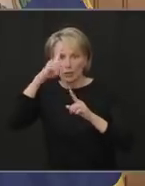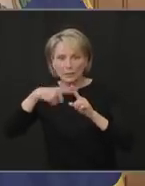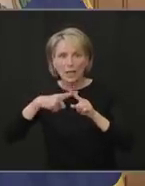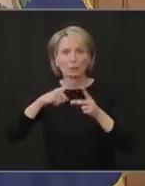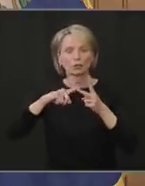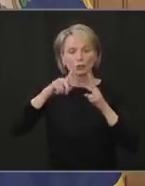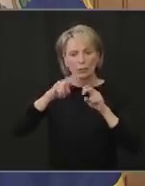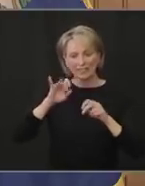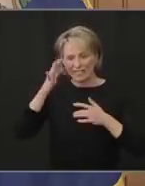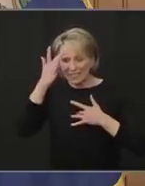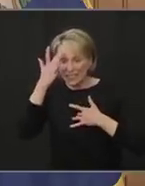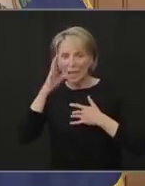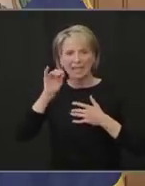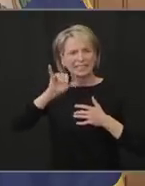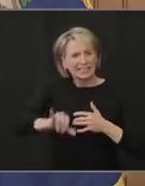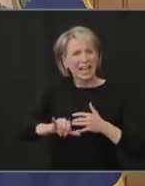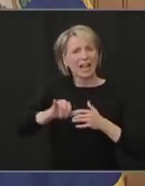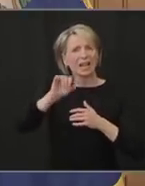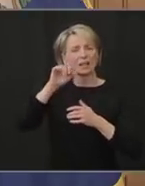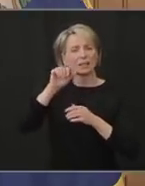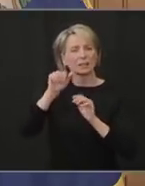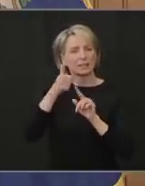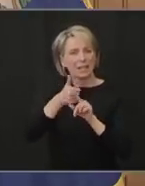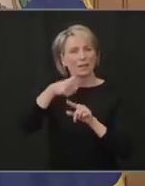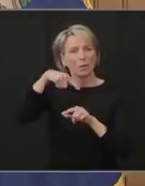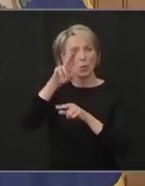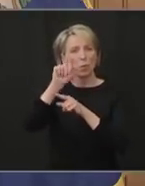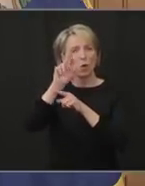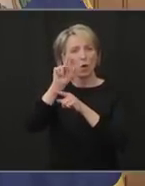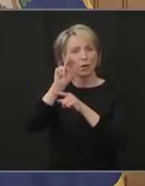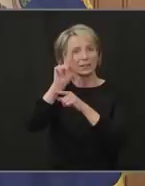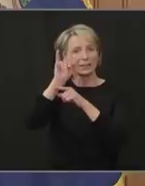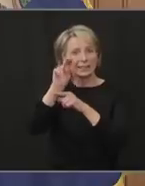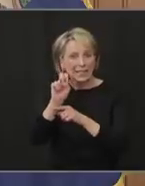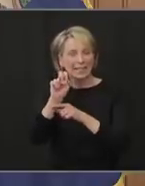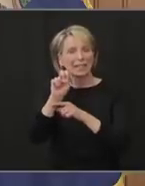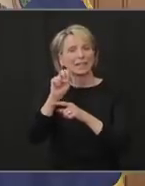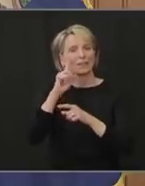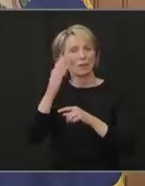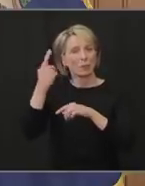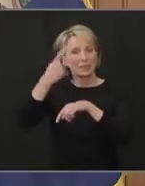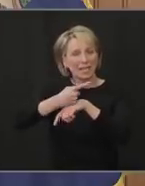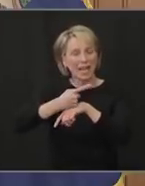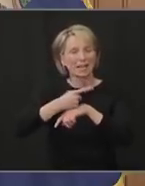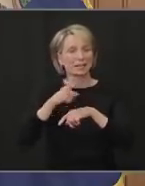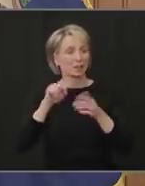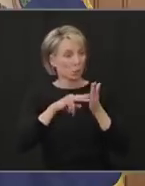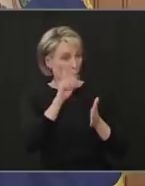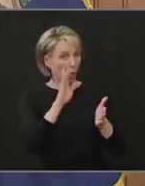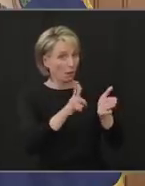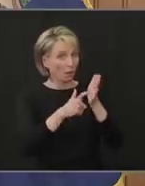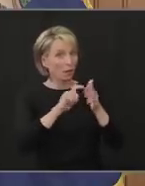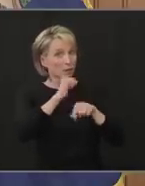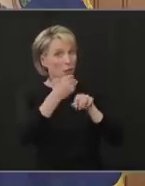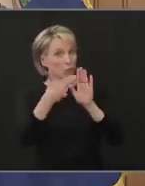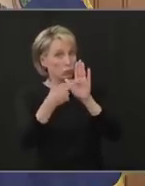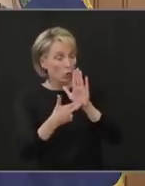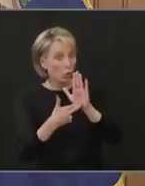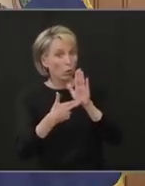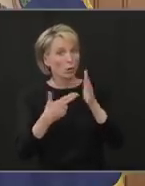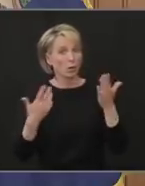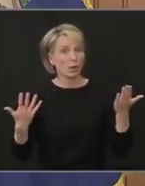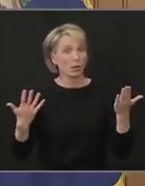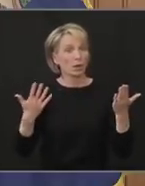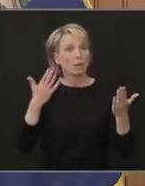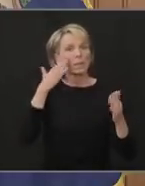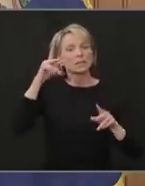order. that you take your own temperature? All No, right, that I people- mandate. Take your temperature if you come to the state of Connecticut. That people quarantine. I mean, they said that they're looking